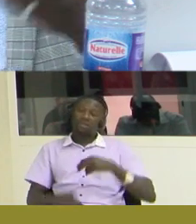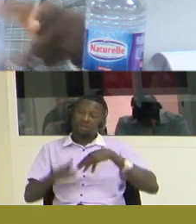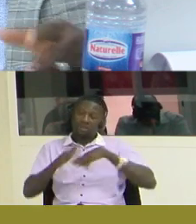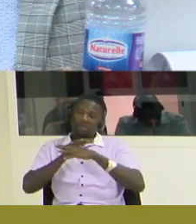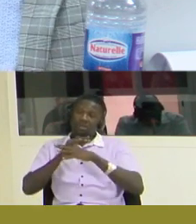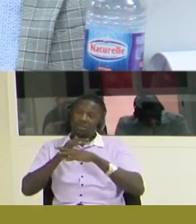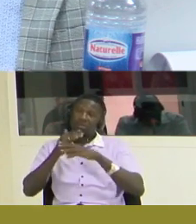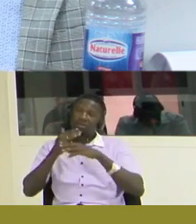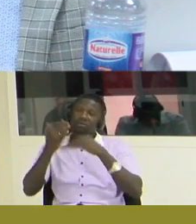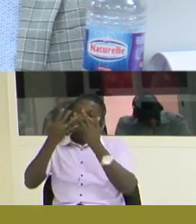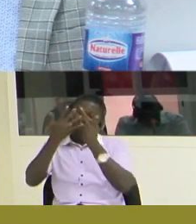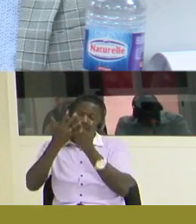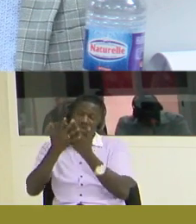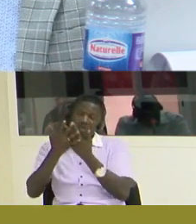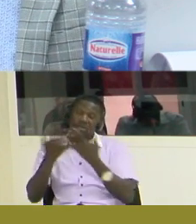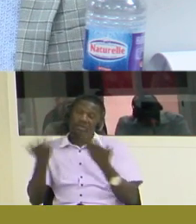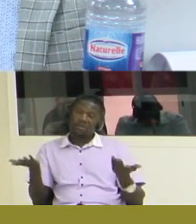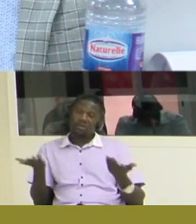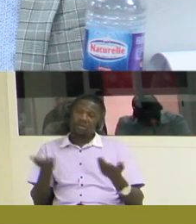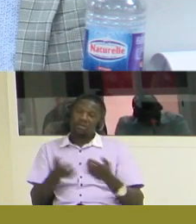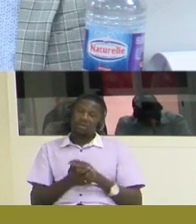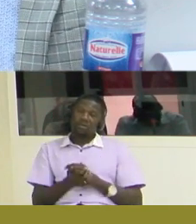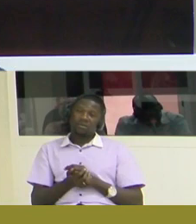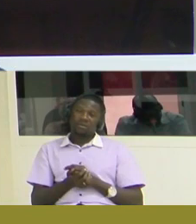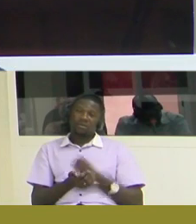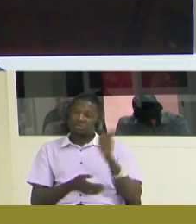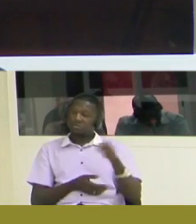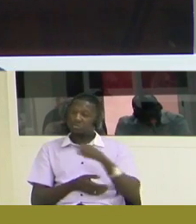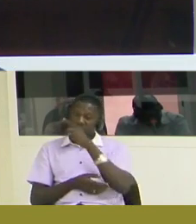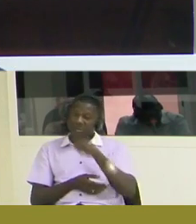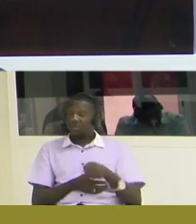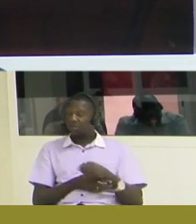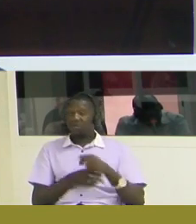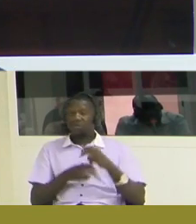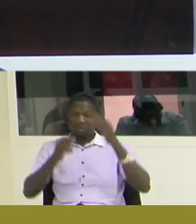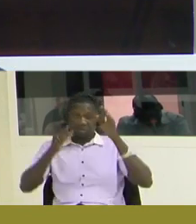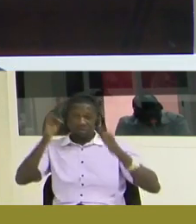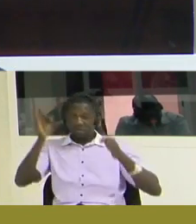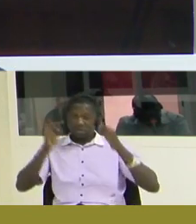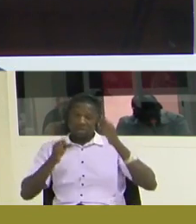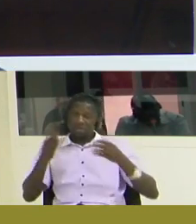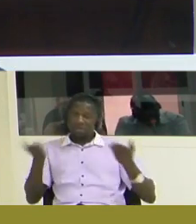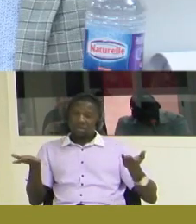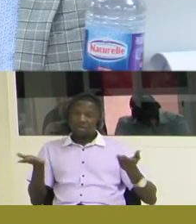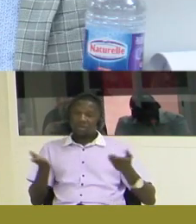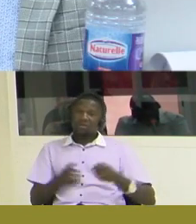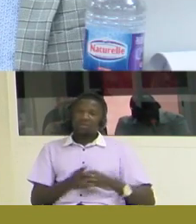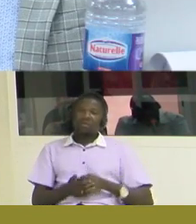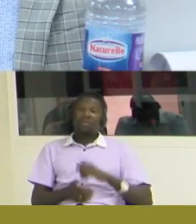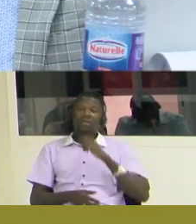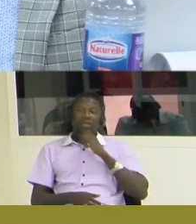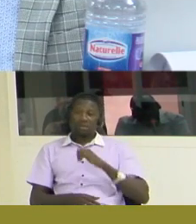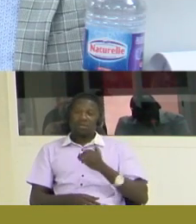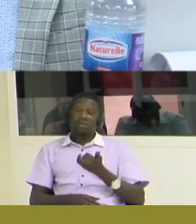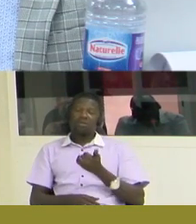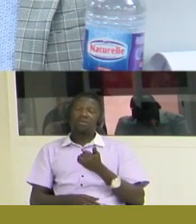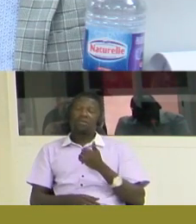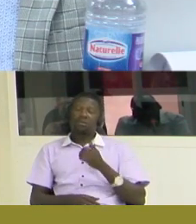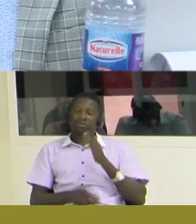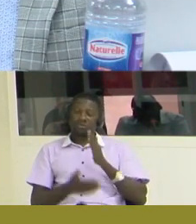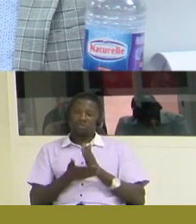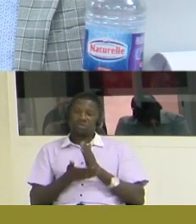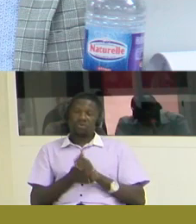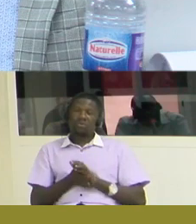it was a travesty of justice yes it was but mr. singer you knew all the world that